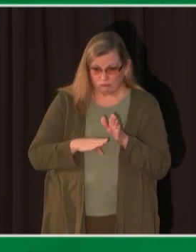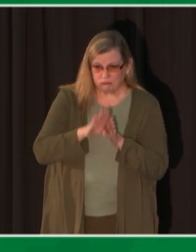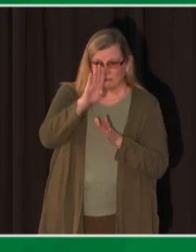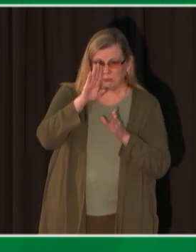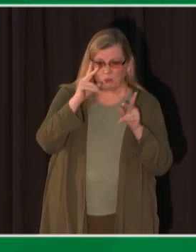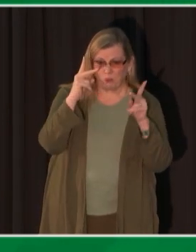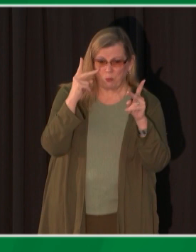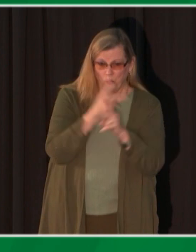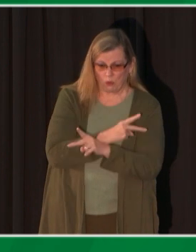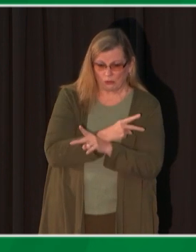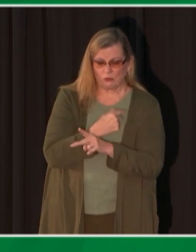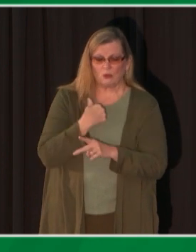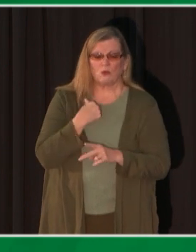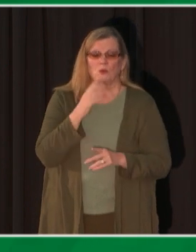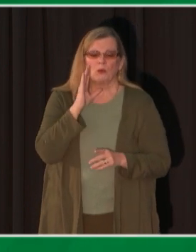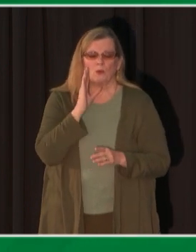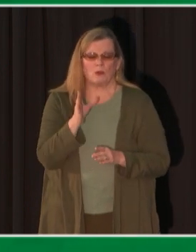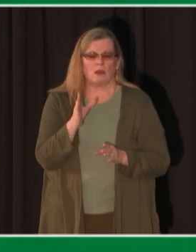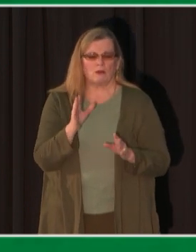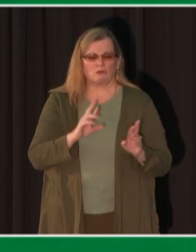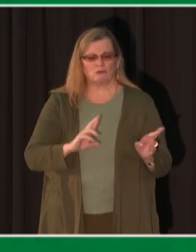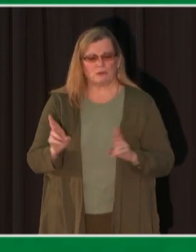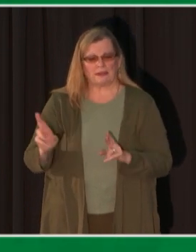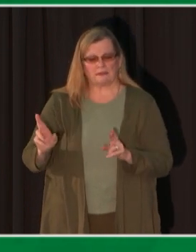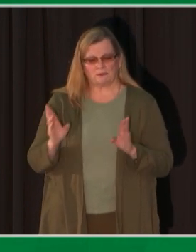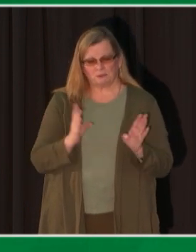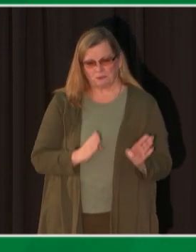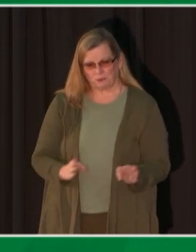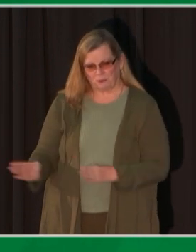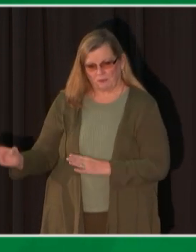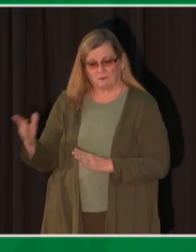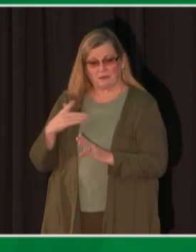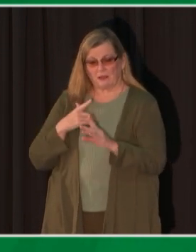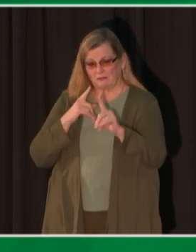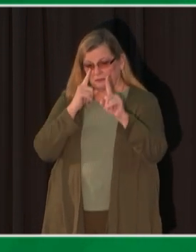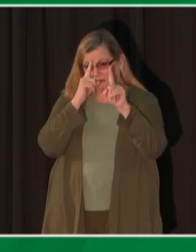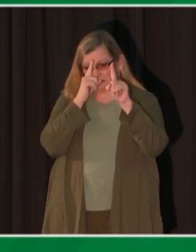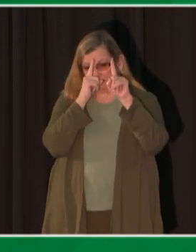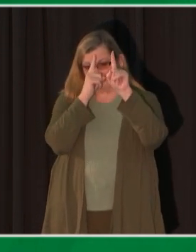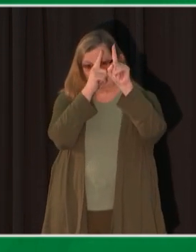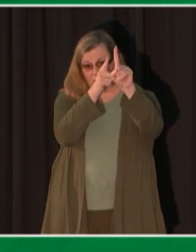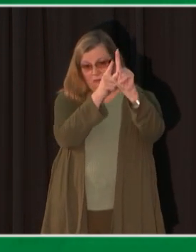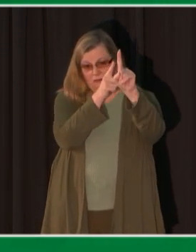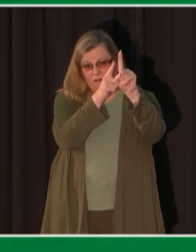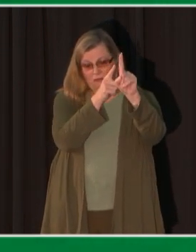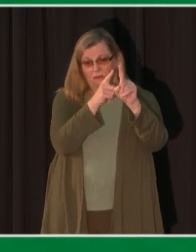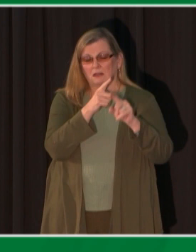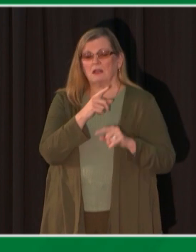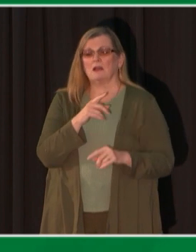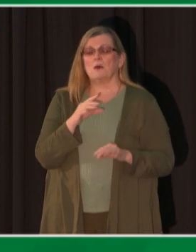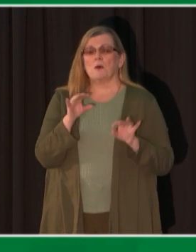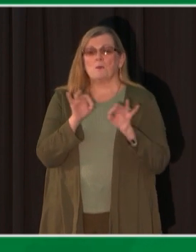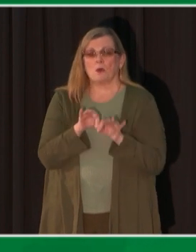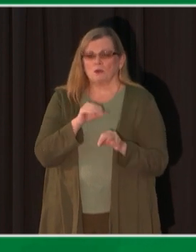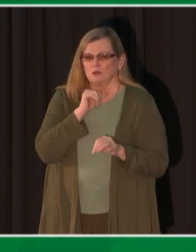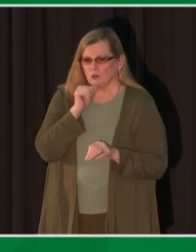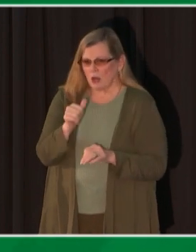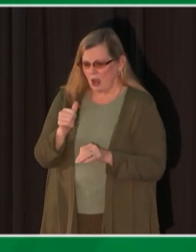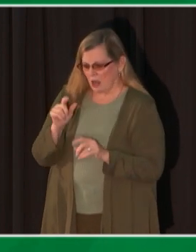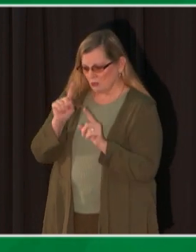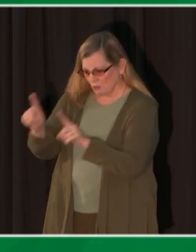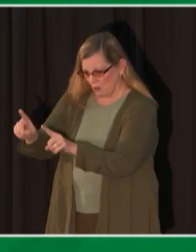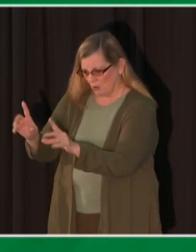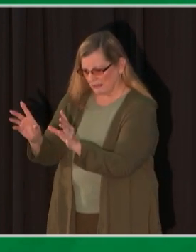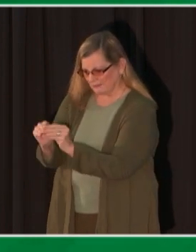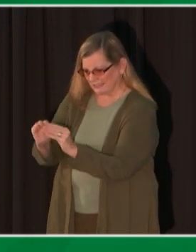goal is to never need to use the convention center. The most appropriate place for